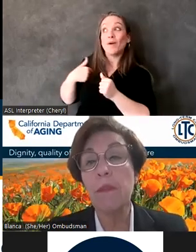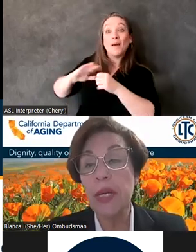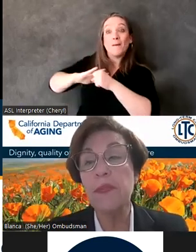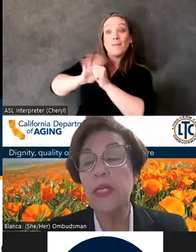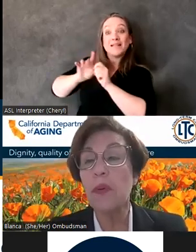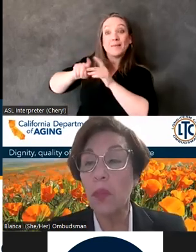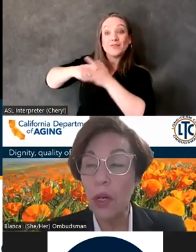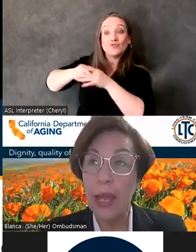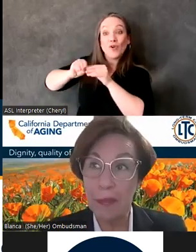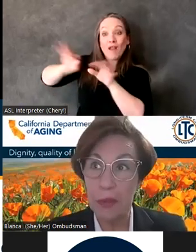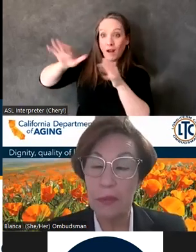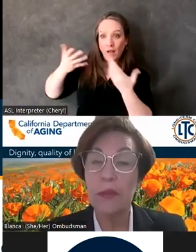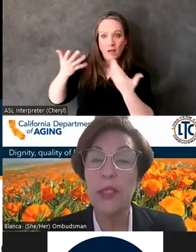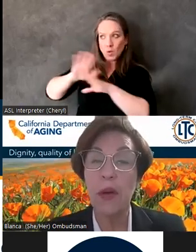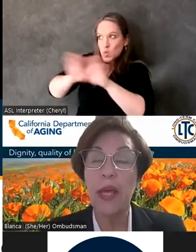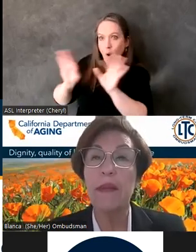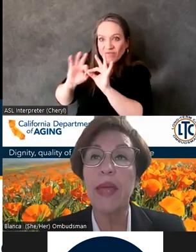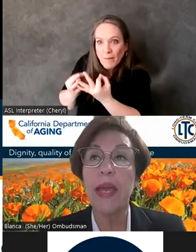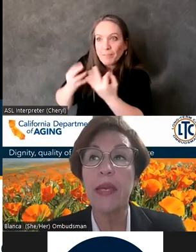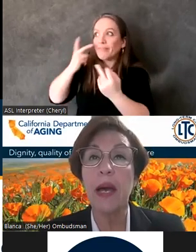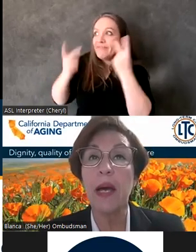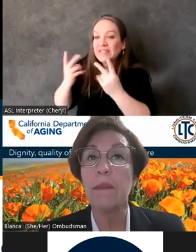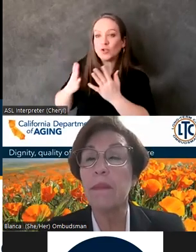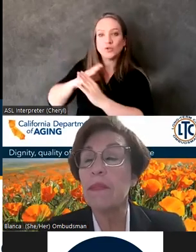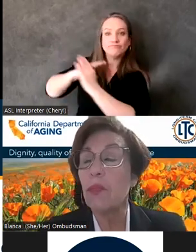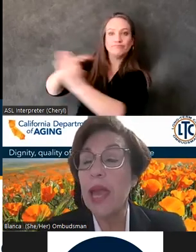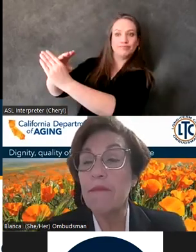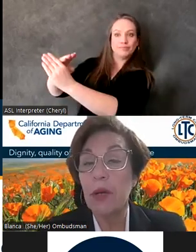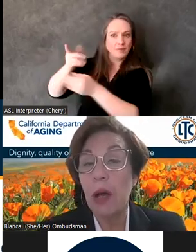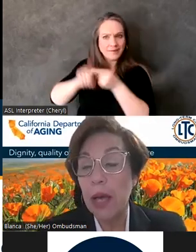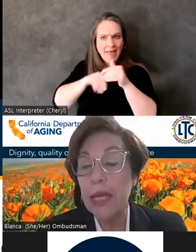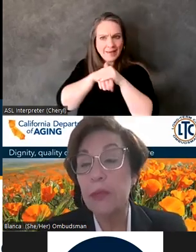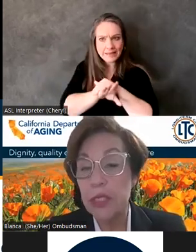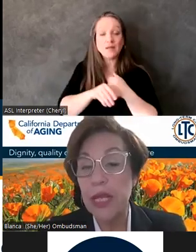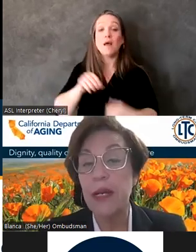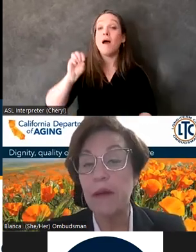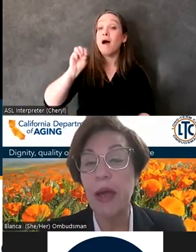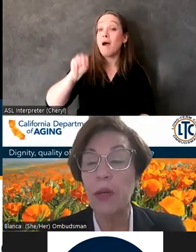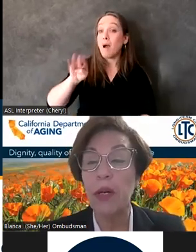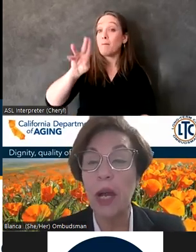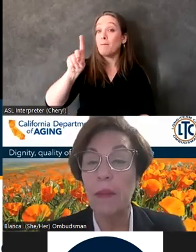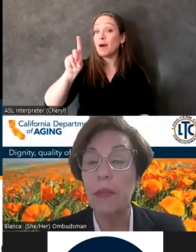the ombudsman were able to go in. We have 80%